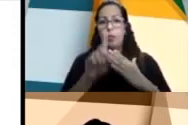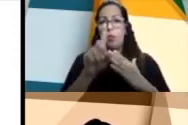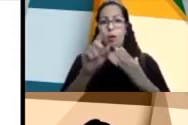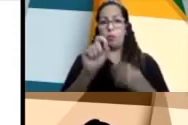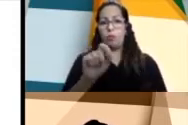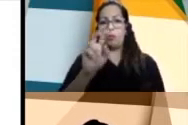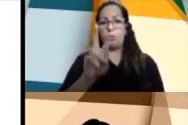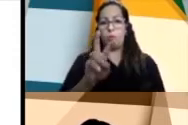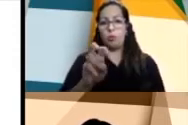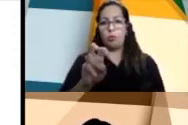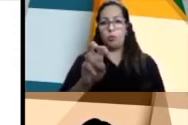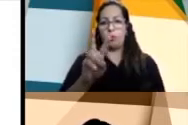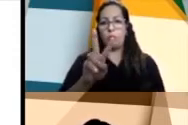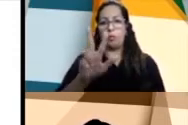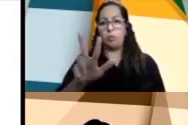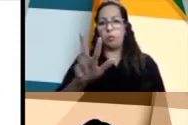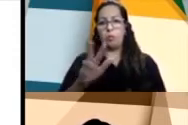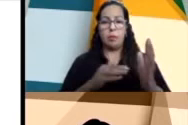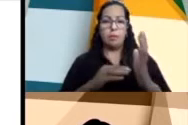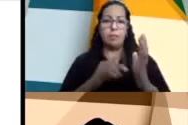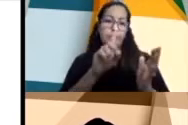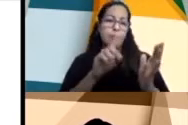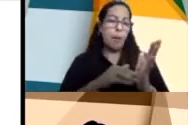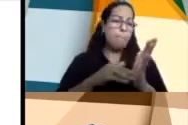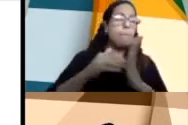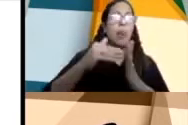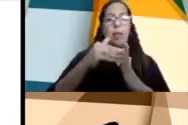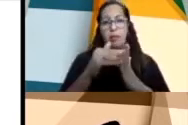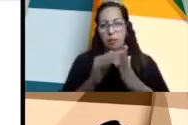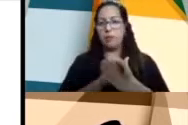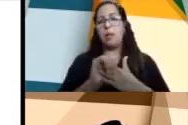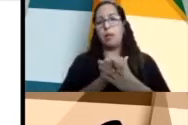1.2 billion, around 1.2 billion.